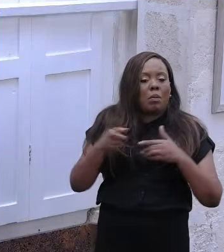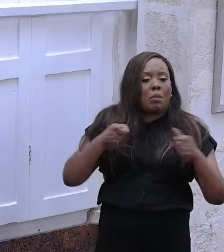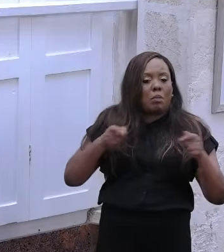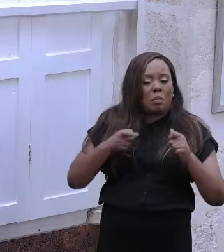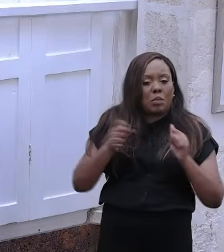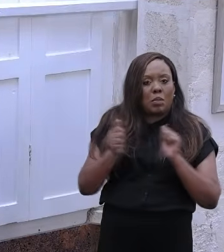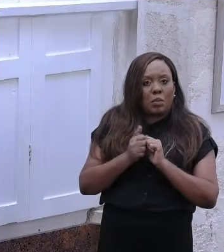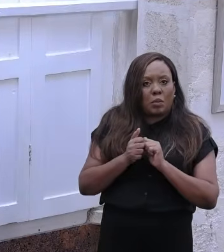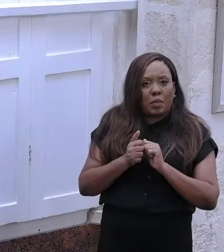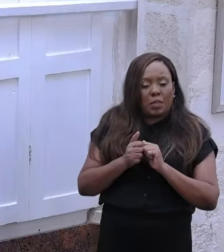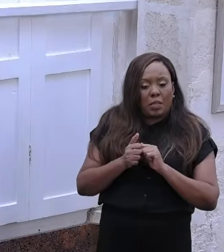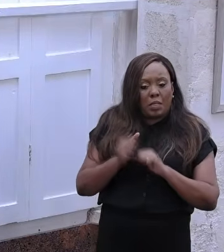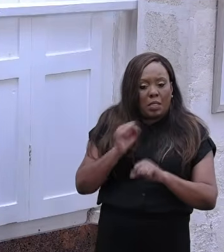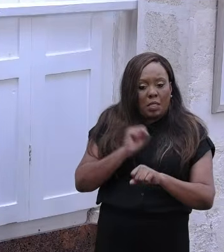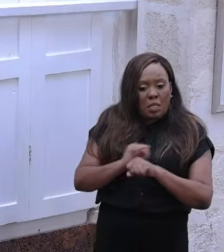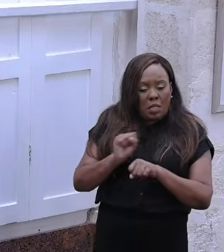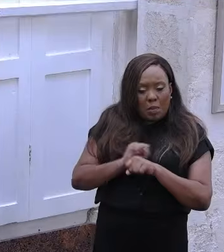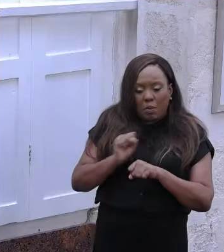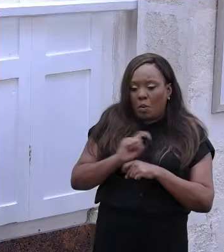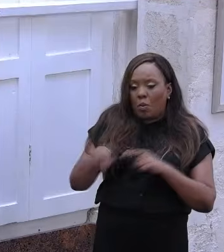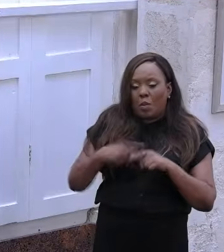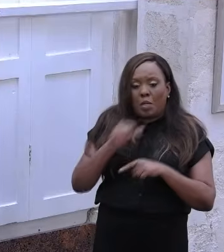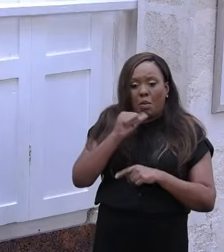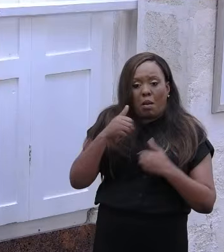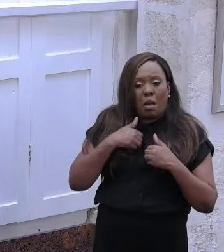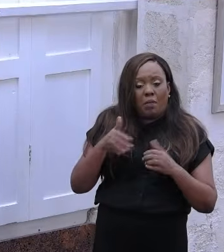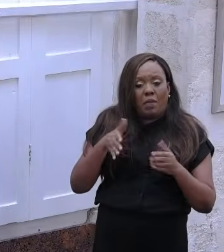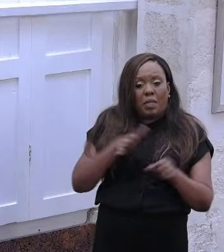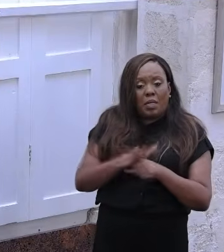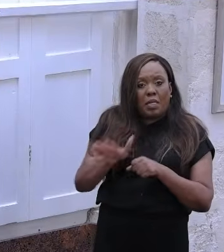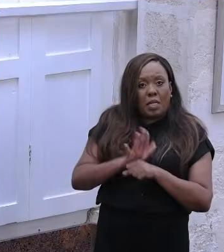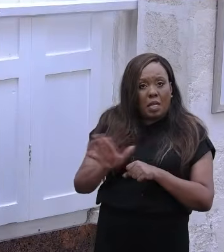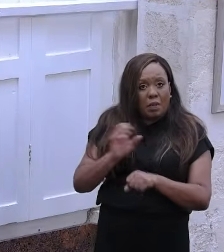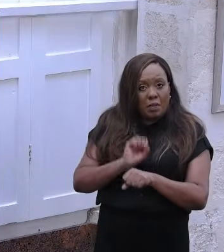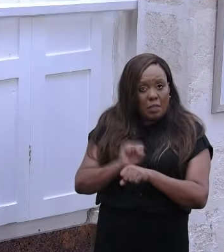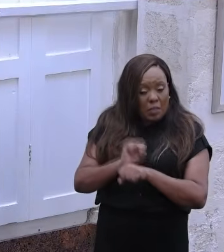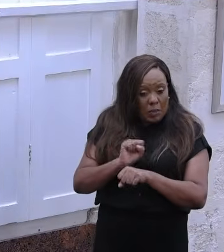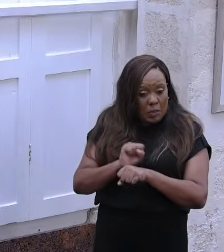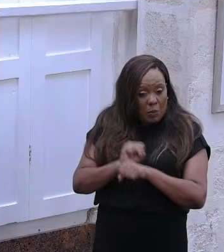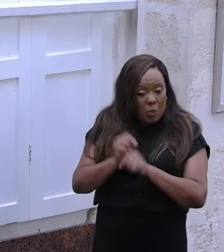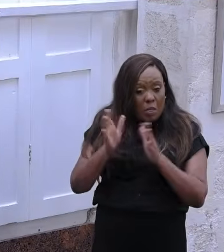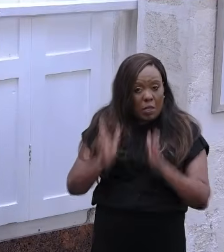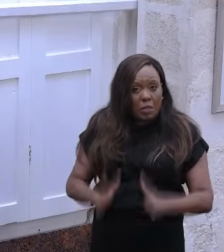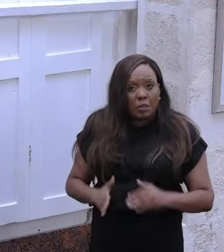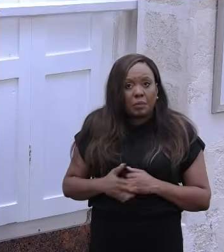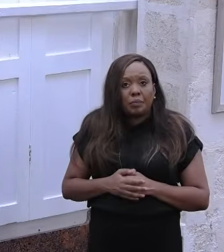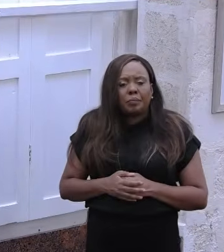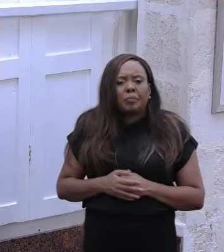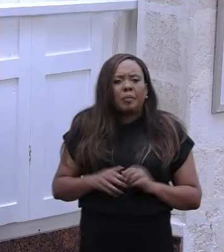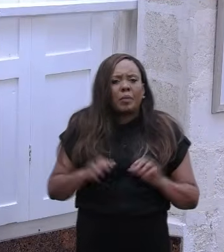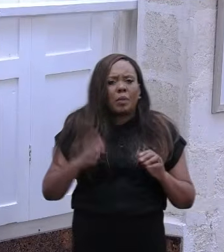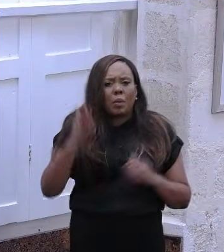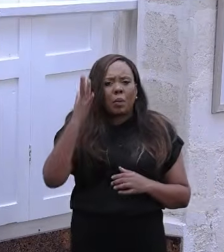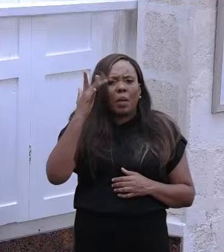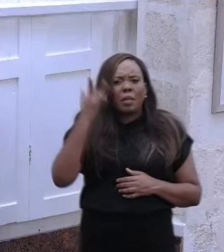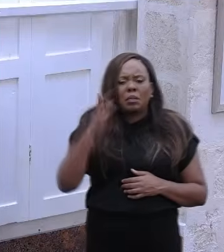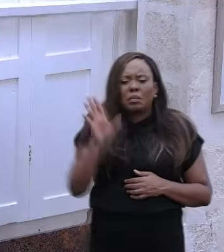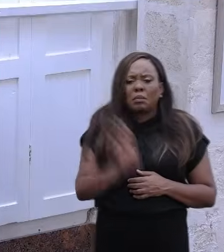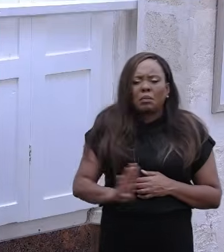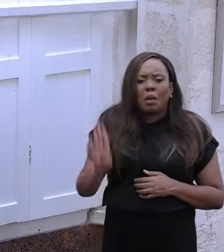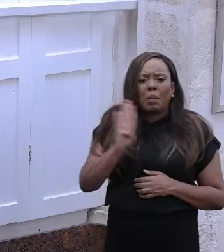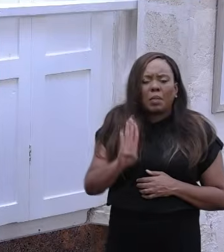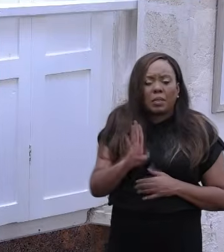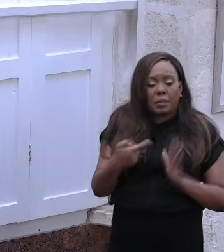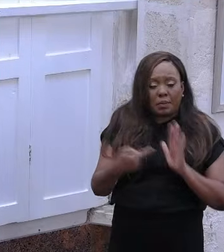needed population in order to build out a massive economy. Because at the end of the day, Barbados, for